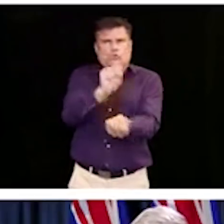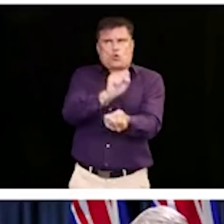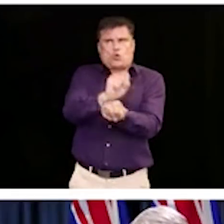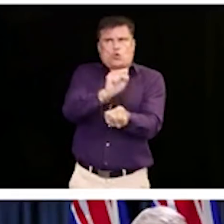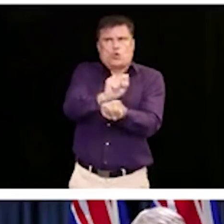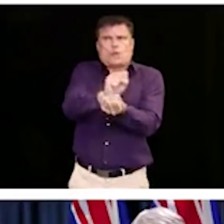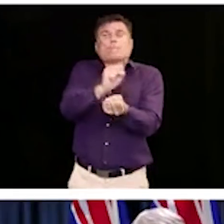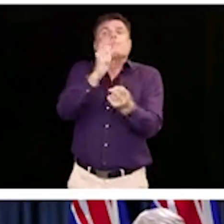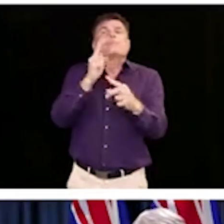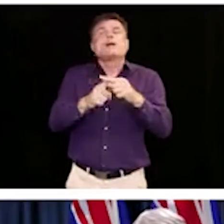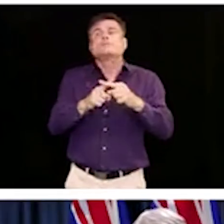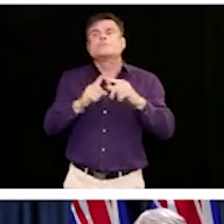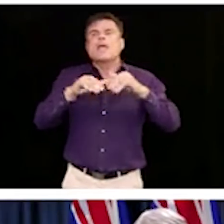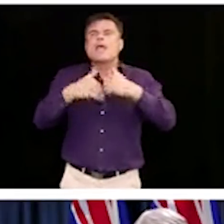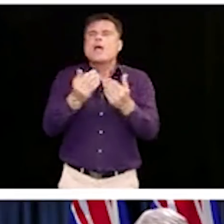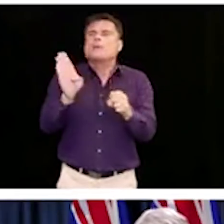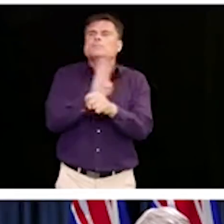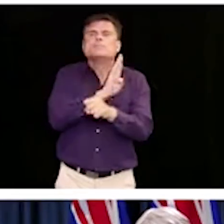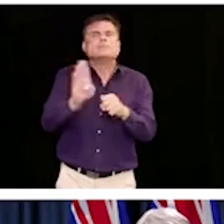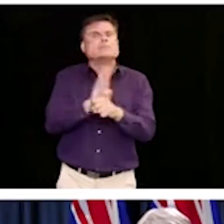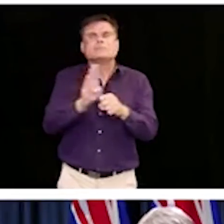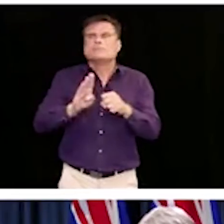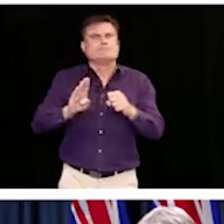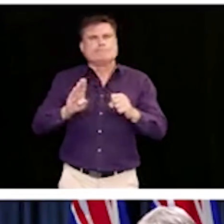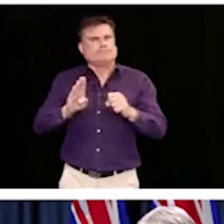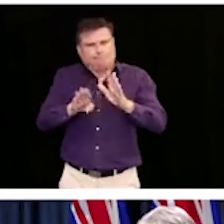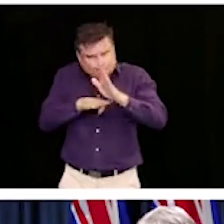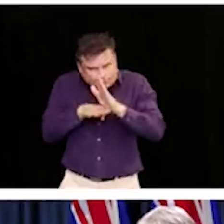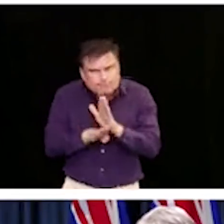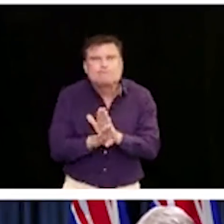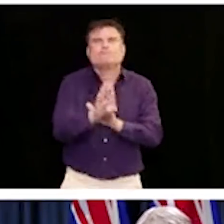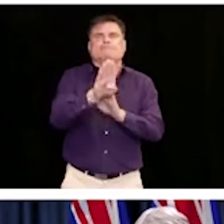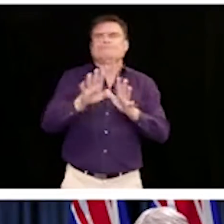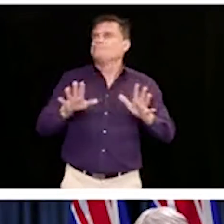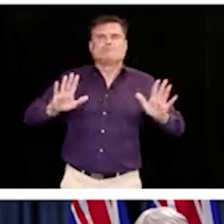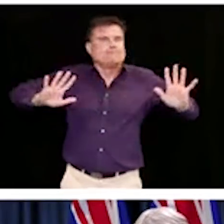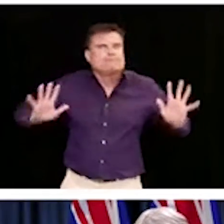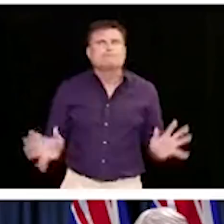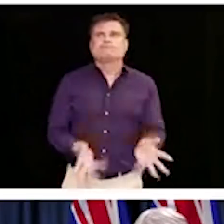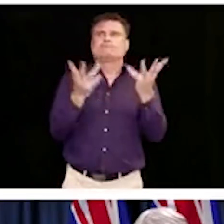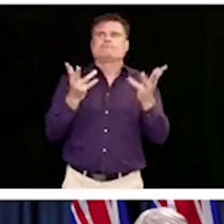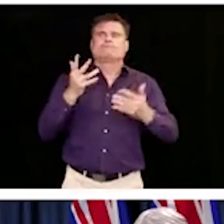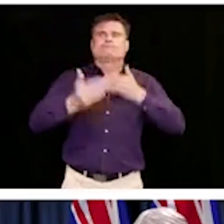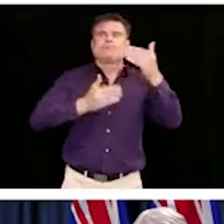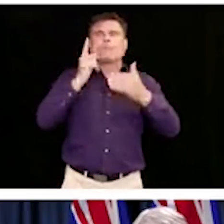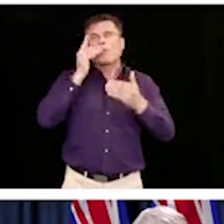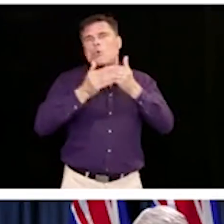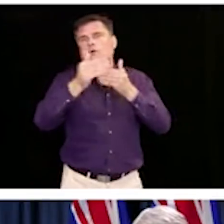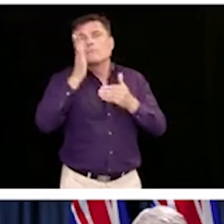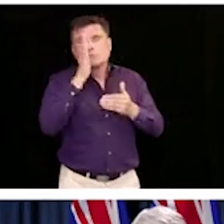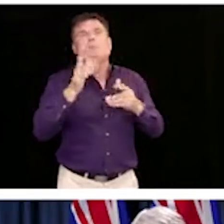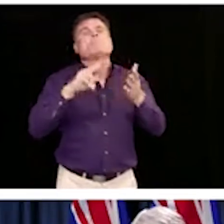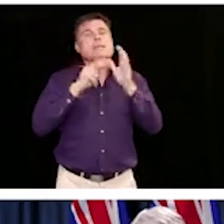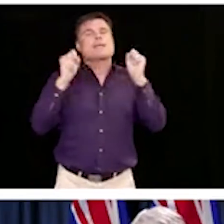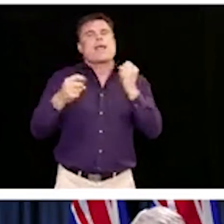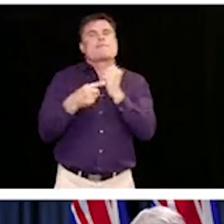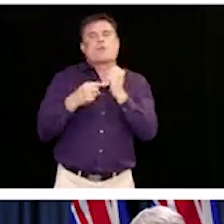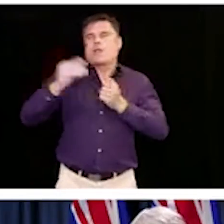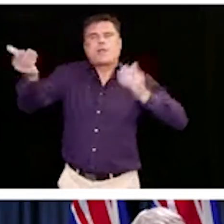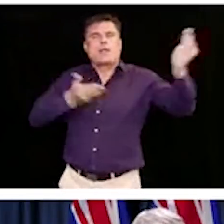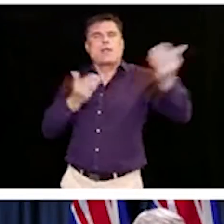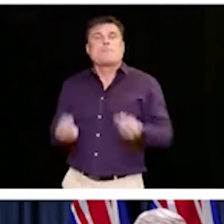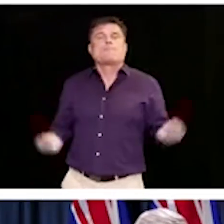and the extent of business recovery and the eventual rehiring of employees. So this